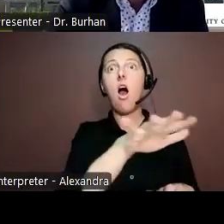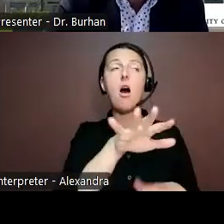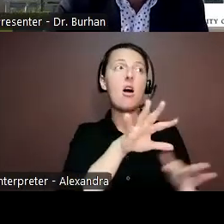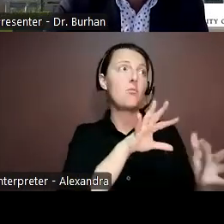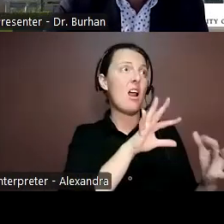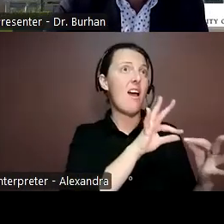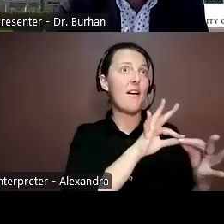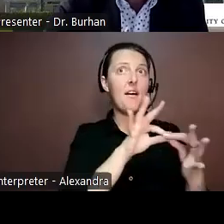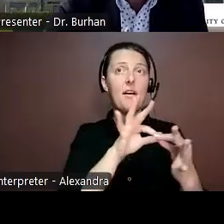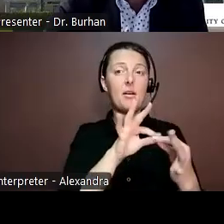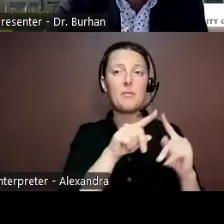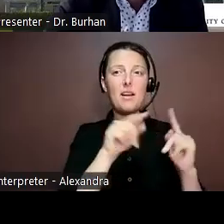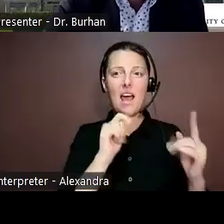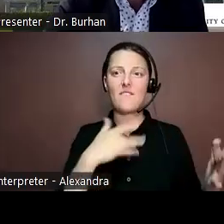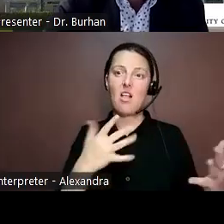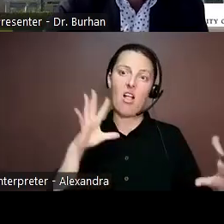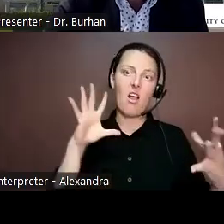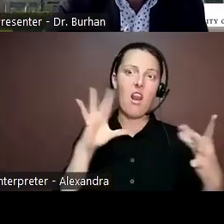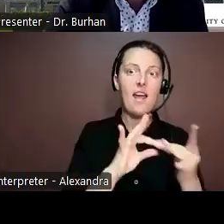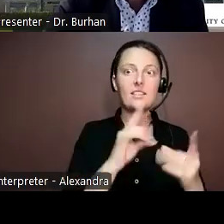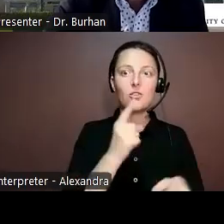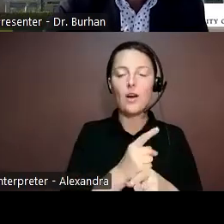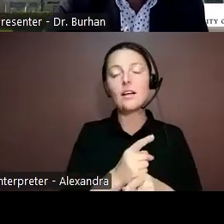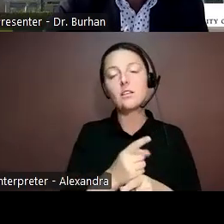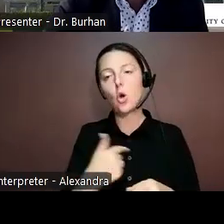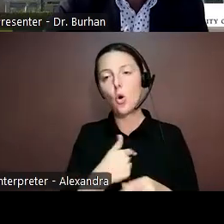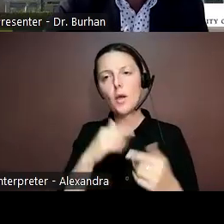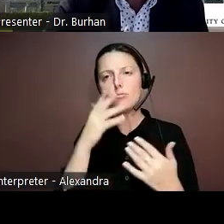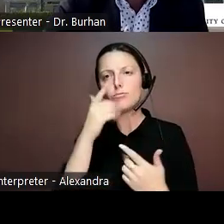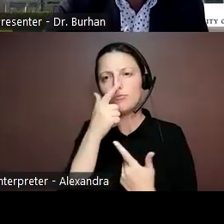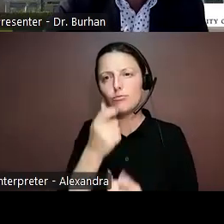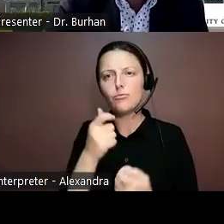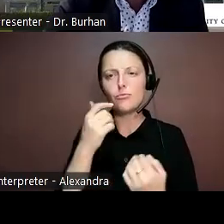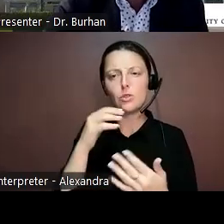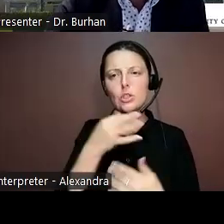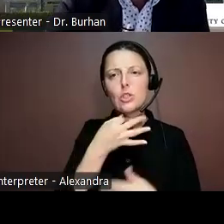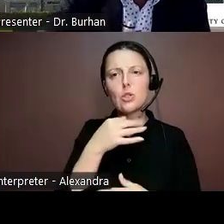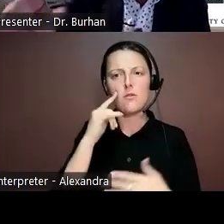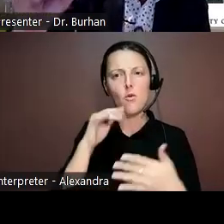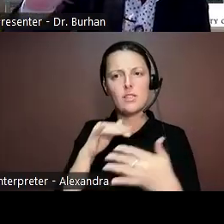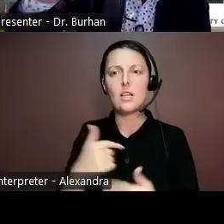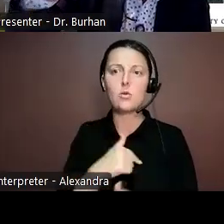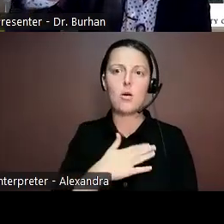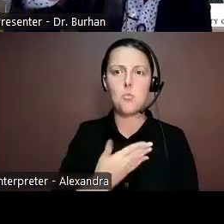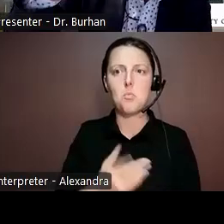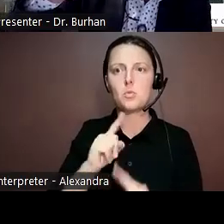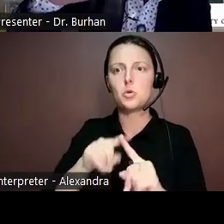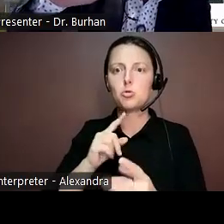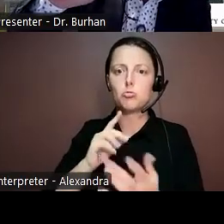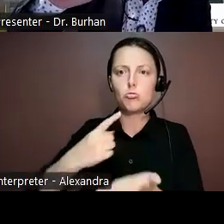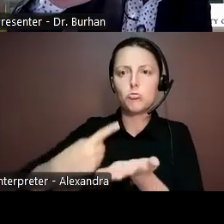that we are very interested in studying, and I'll be happy to connect to discuss what we're trying to do there, because we're